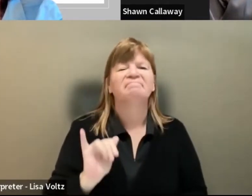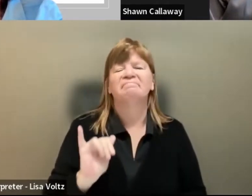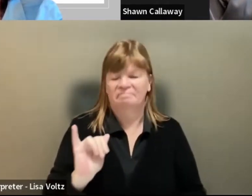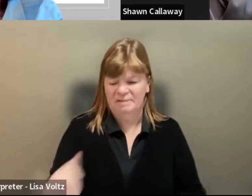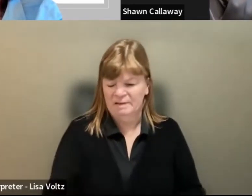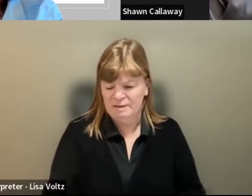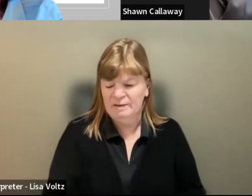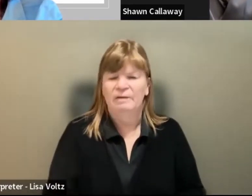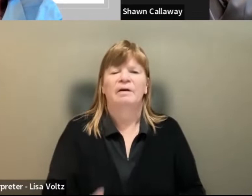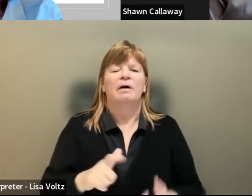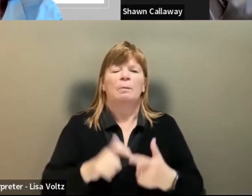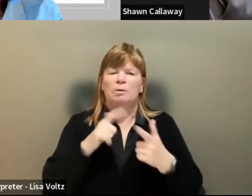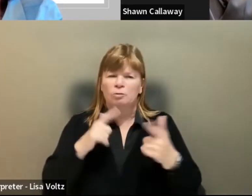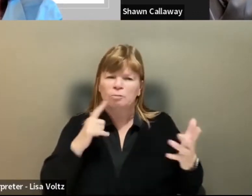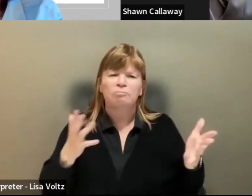to